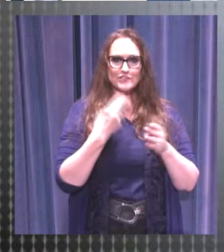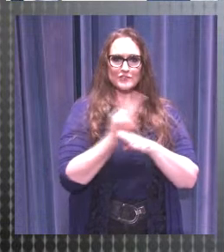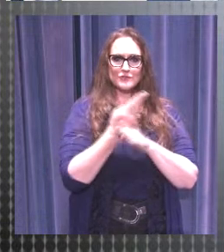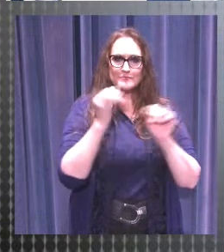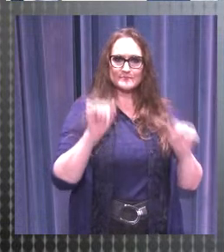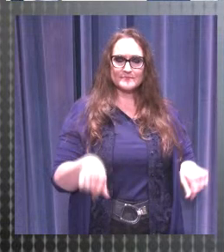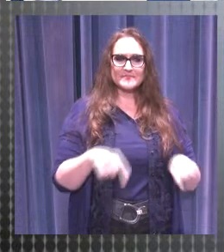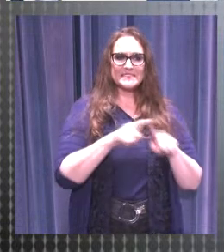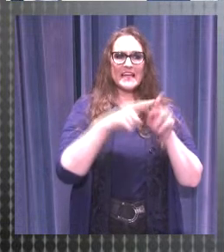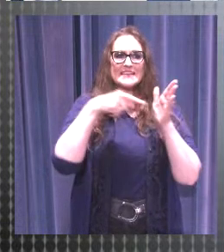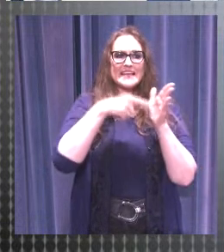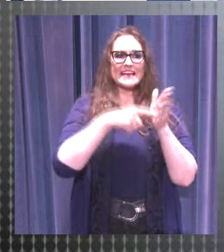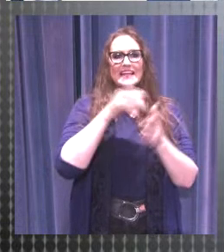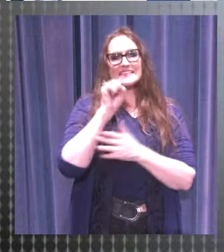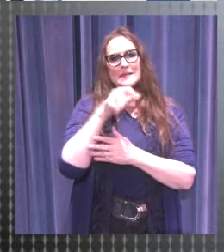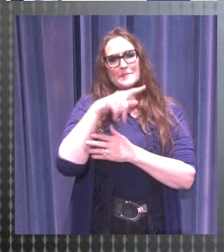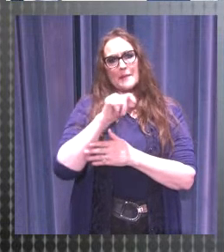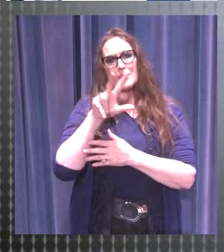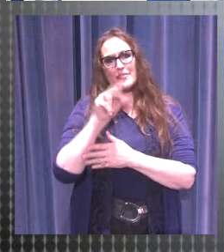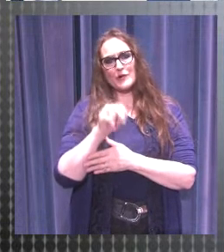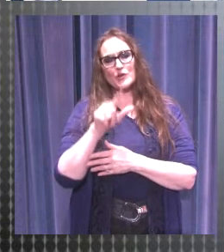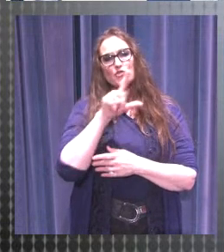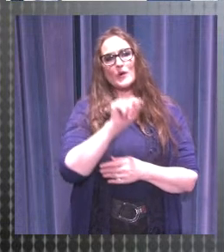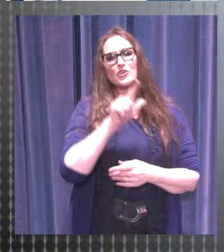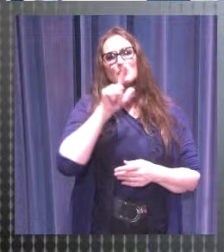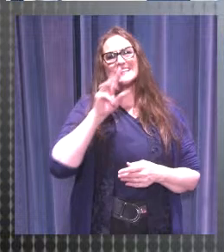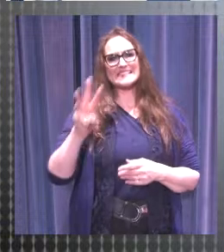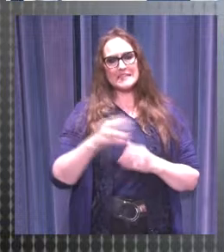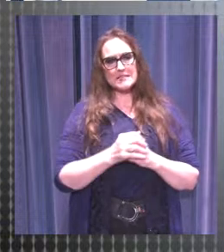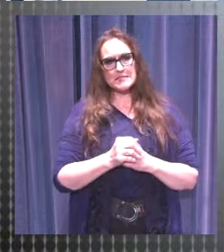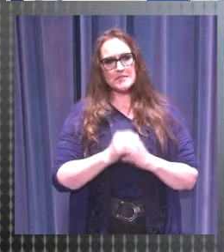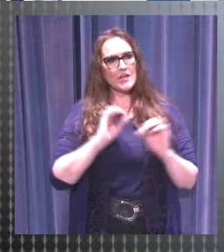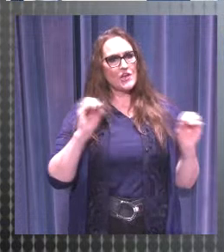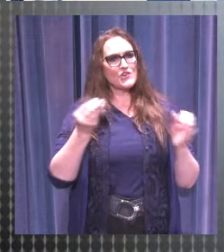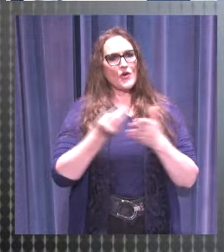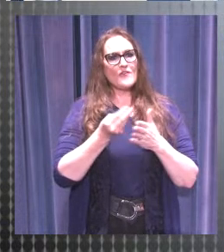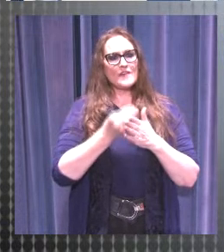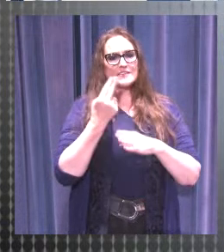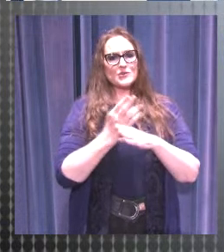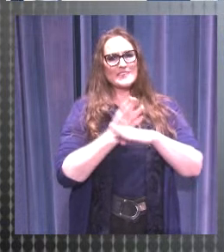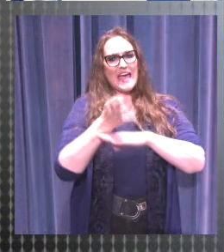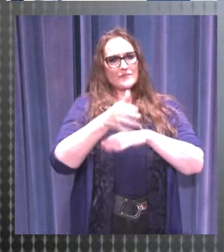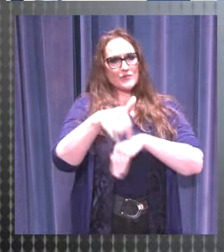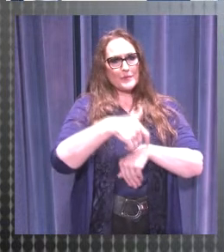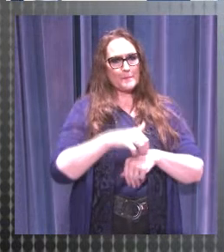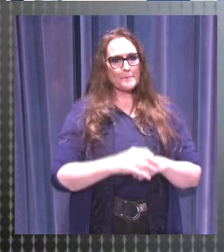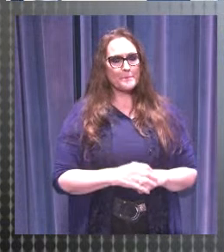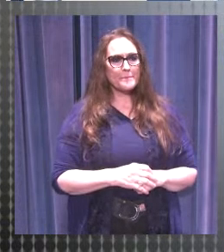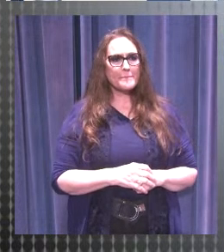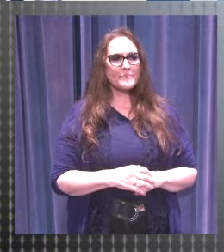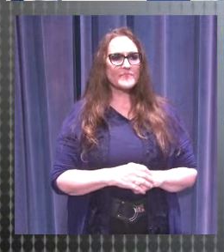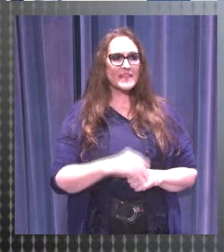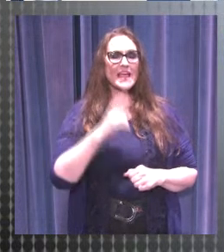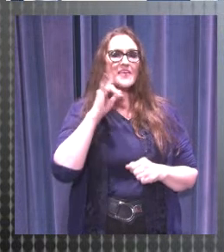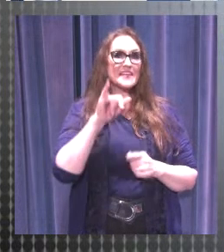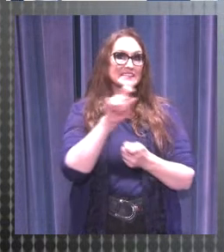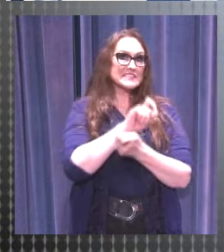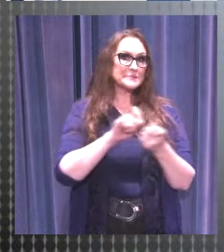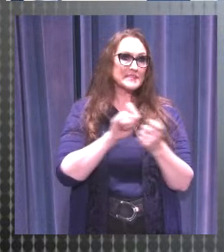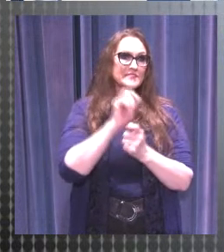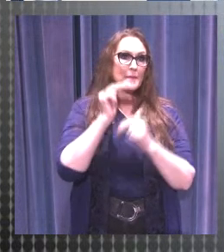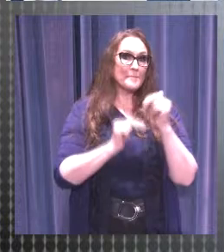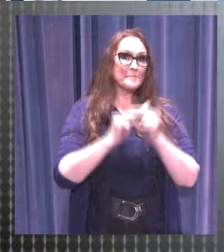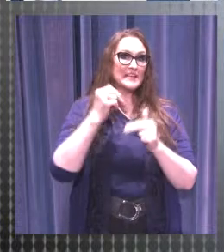a deadline of September 30th, 2026. No funds may be used after this time. This puts us on a specific